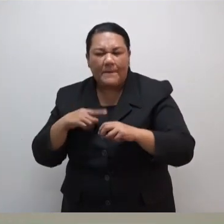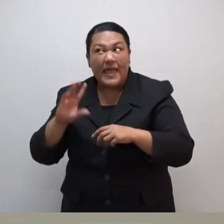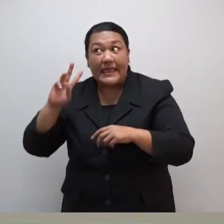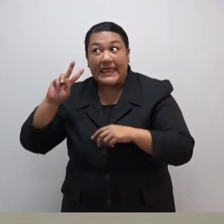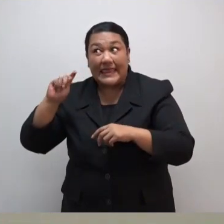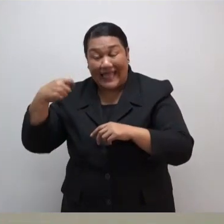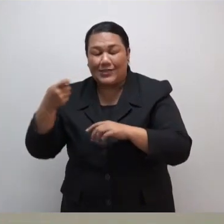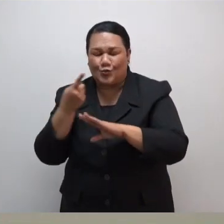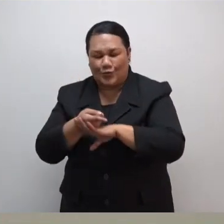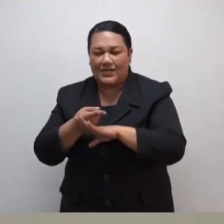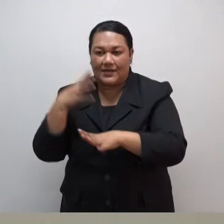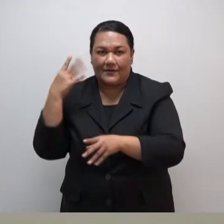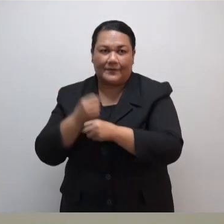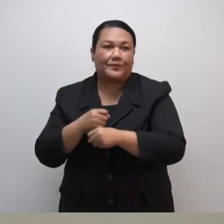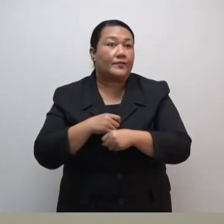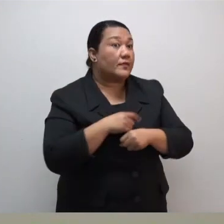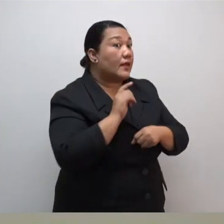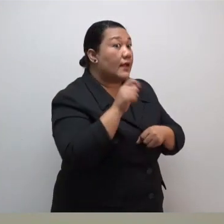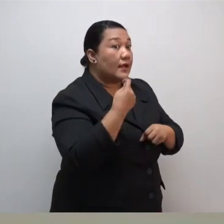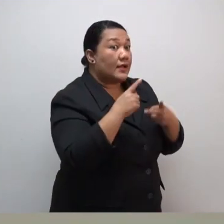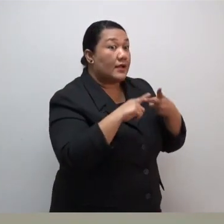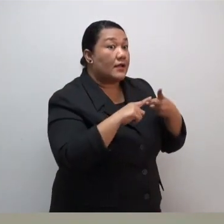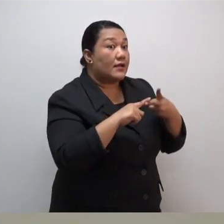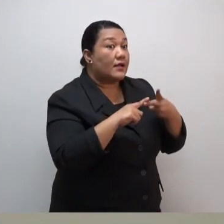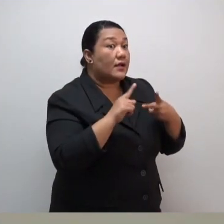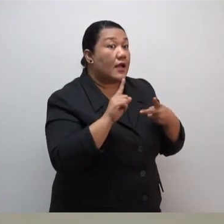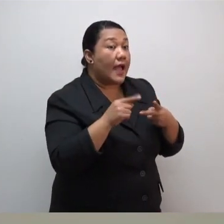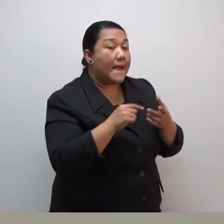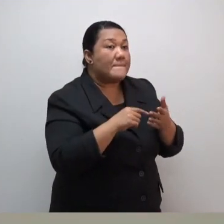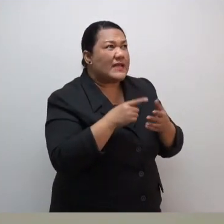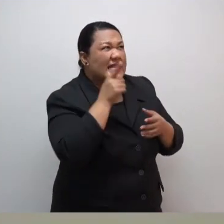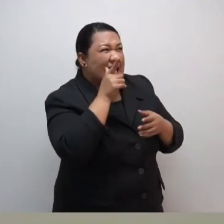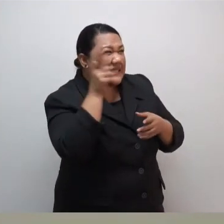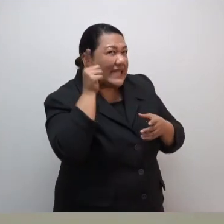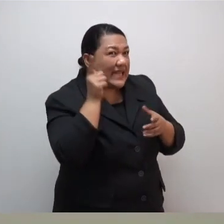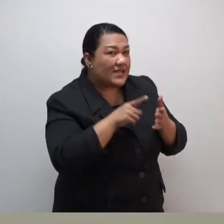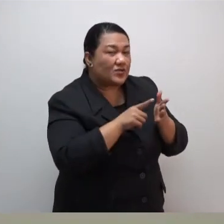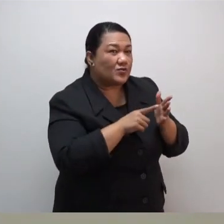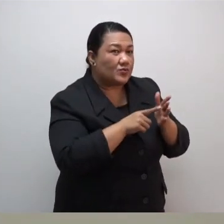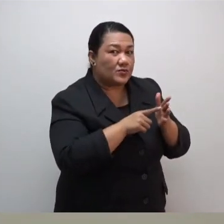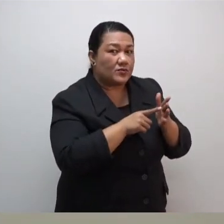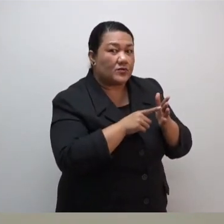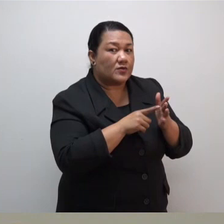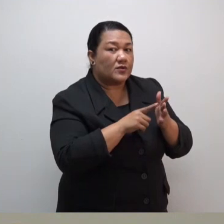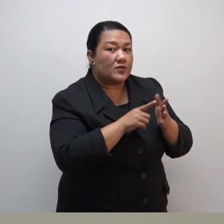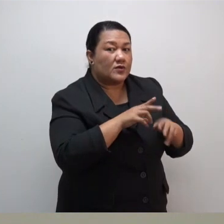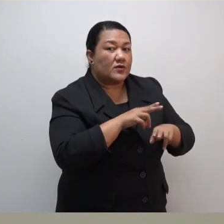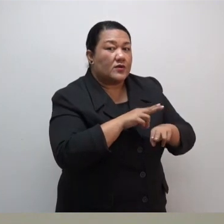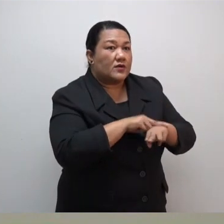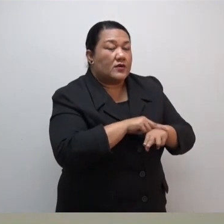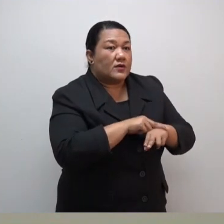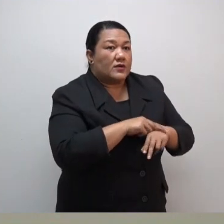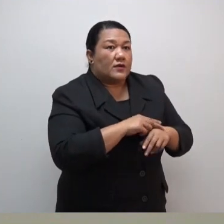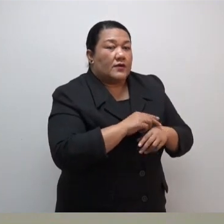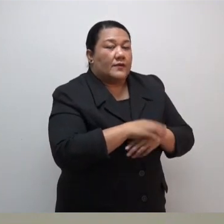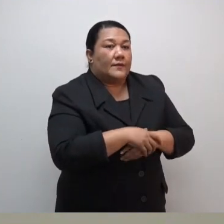sometime. So my second question, this is regarding the arrest of Dr. Chone Hawea yesterday. So the National Federation Party has released a statement following